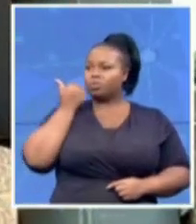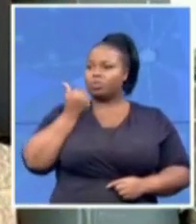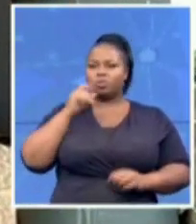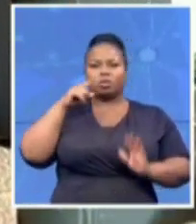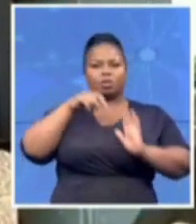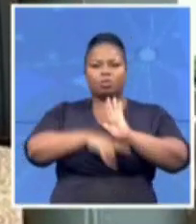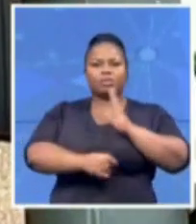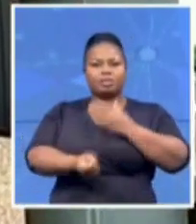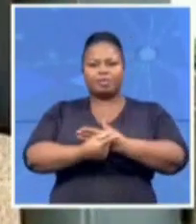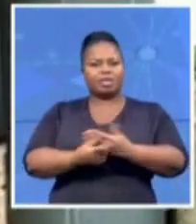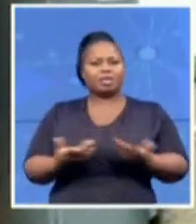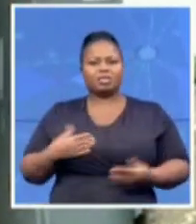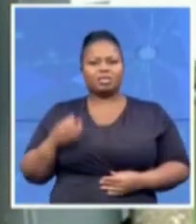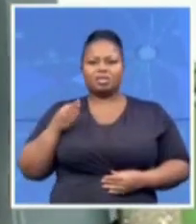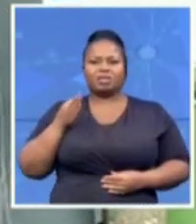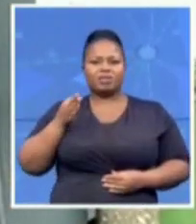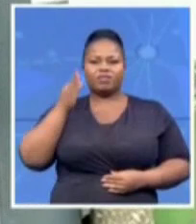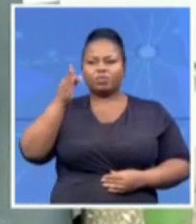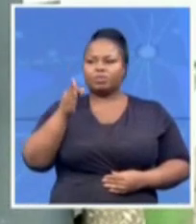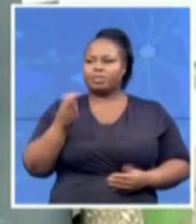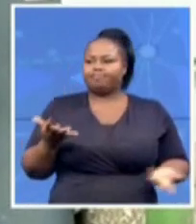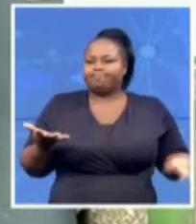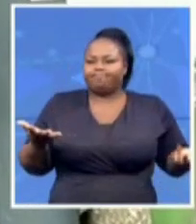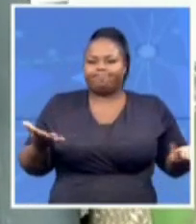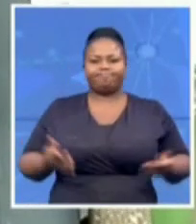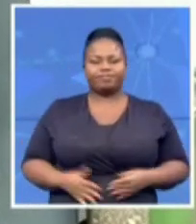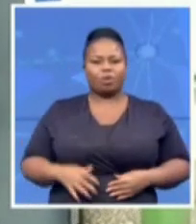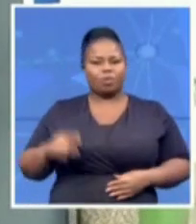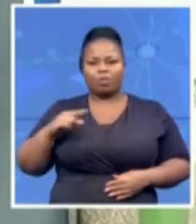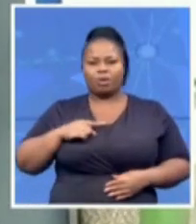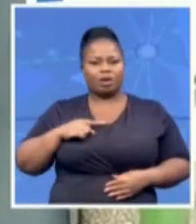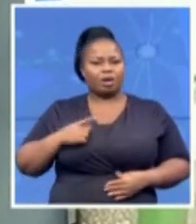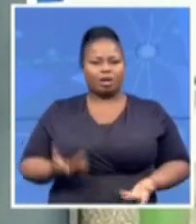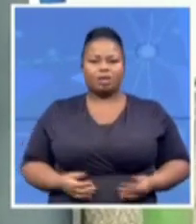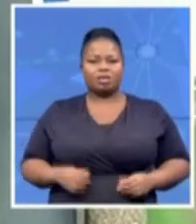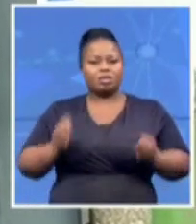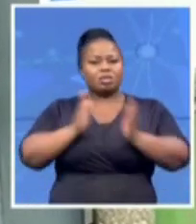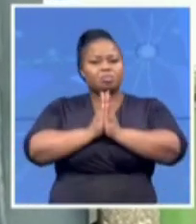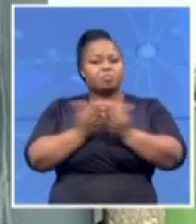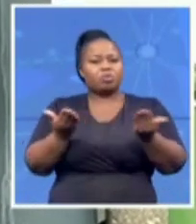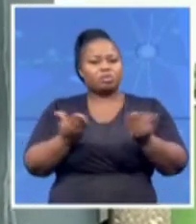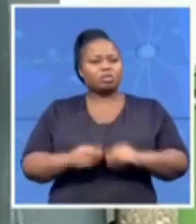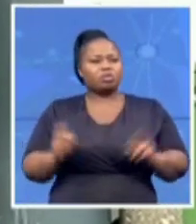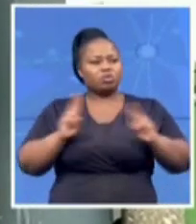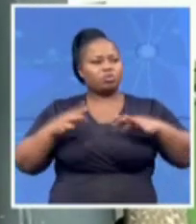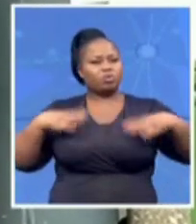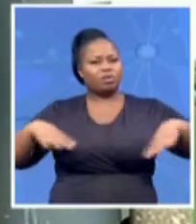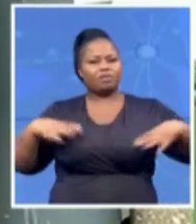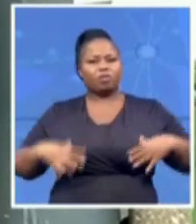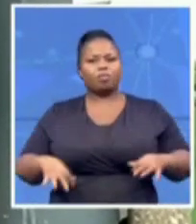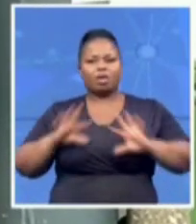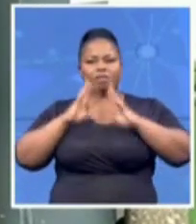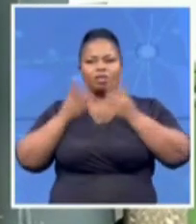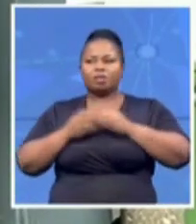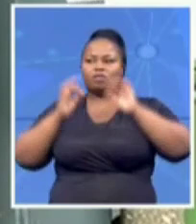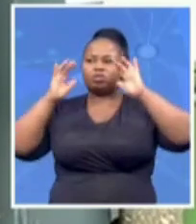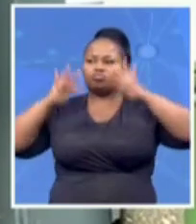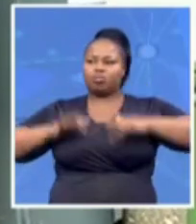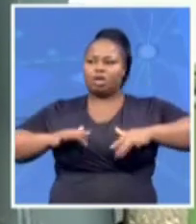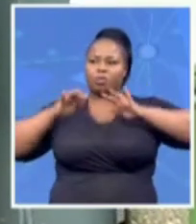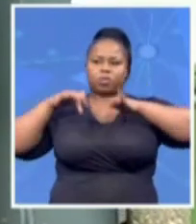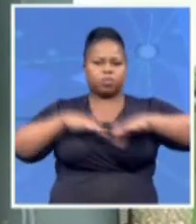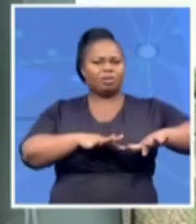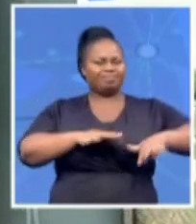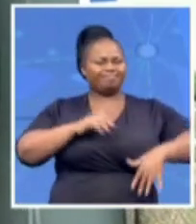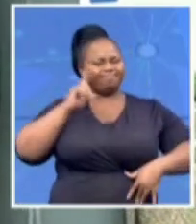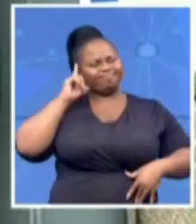because all the books, all the uniform was washed away by rain, and they sleep there. Some of them do